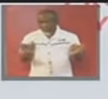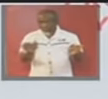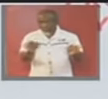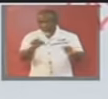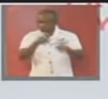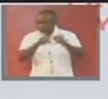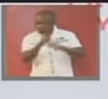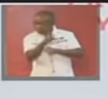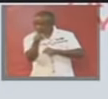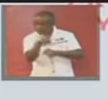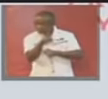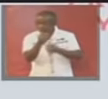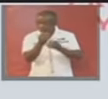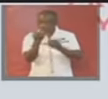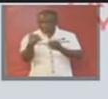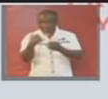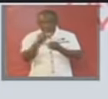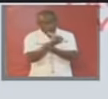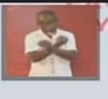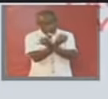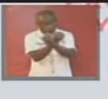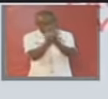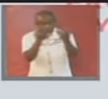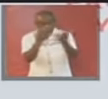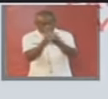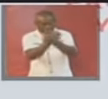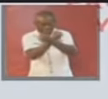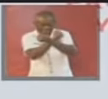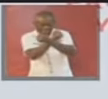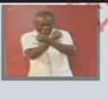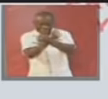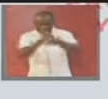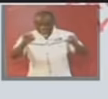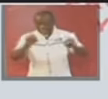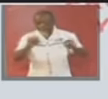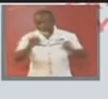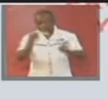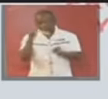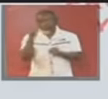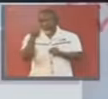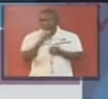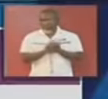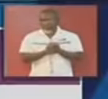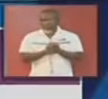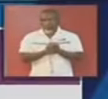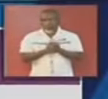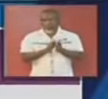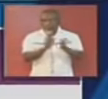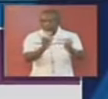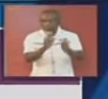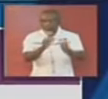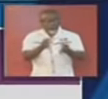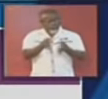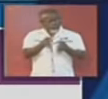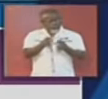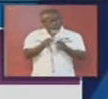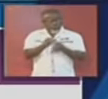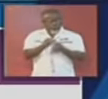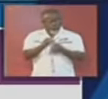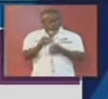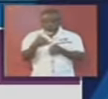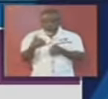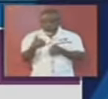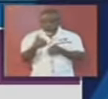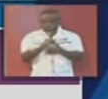experts. And so we go to that now. Our first public question. Does the COVID-19 vaccine alter